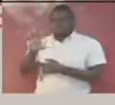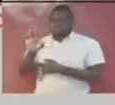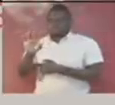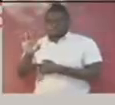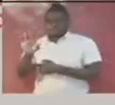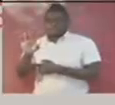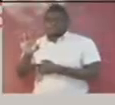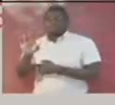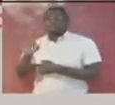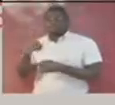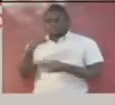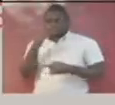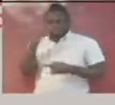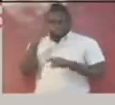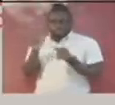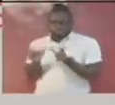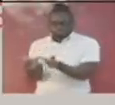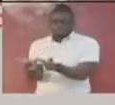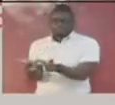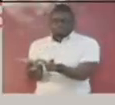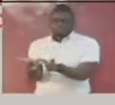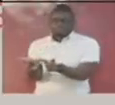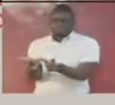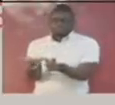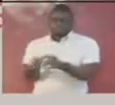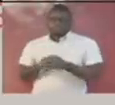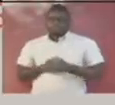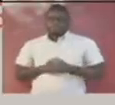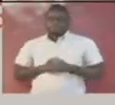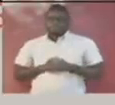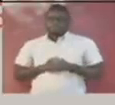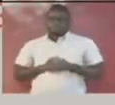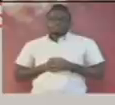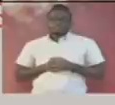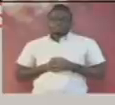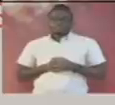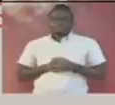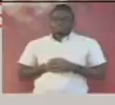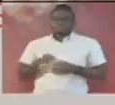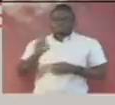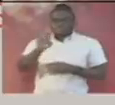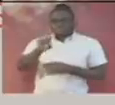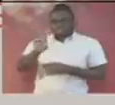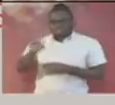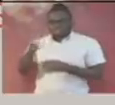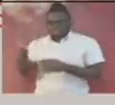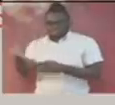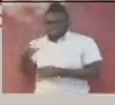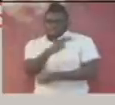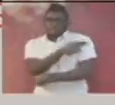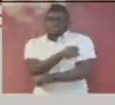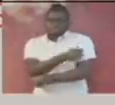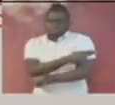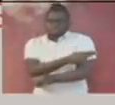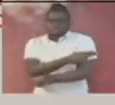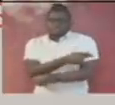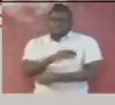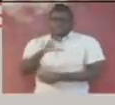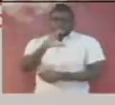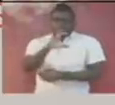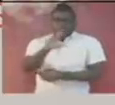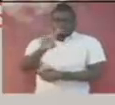The 27 persons in hospital are distributed as follows. Cova Hospital and Multi-Training Facility, we